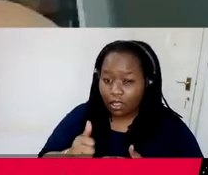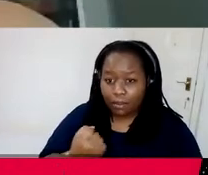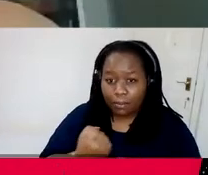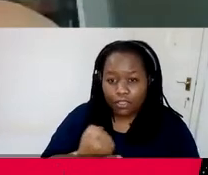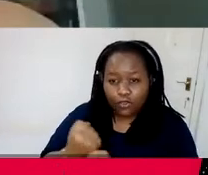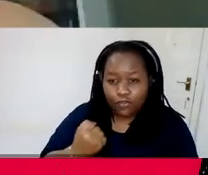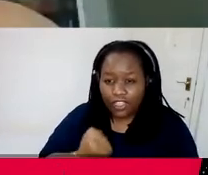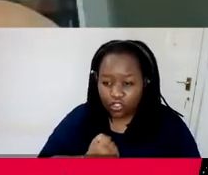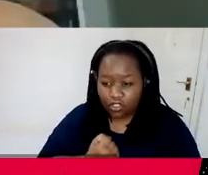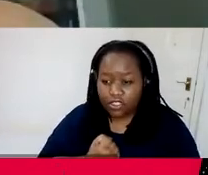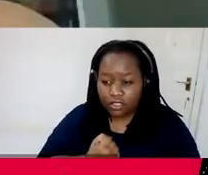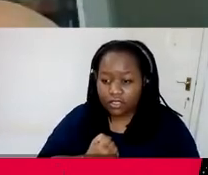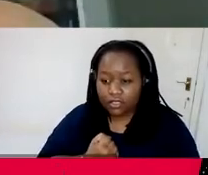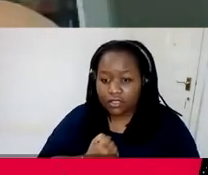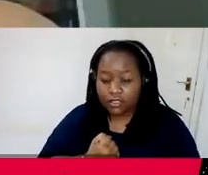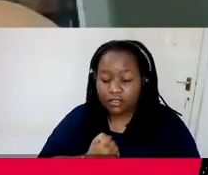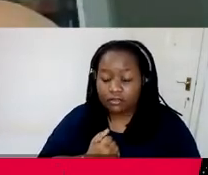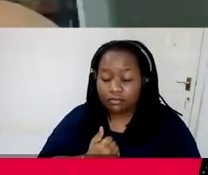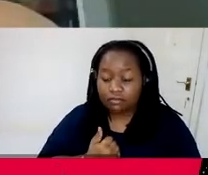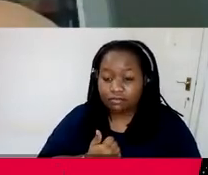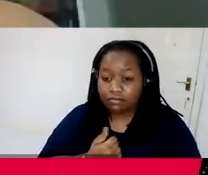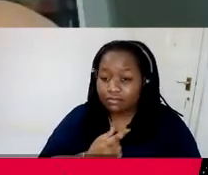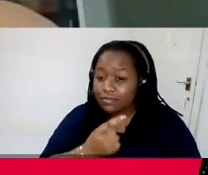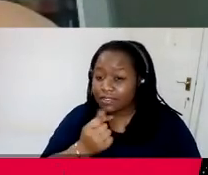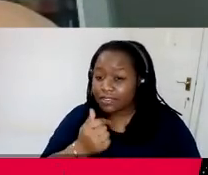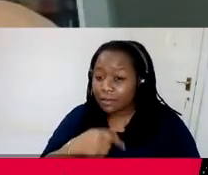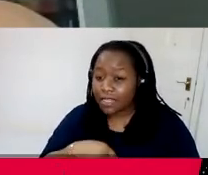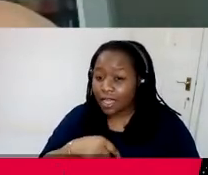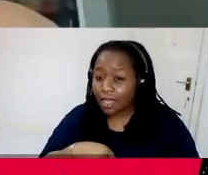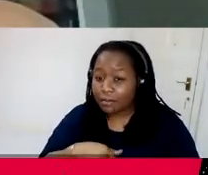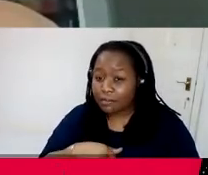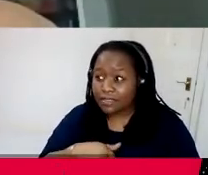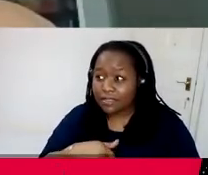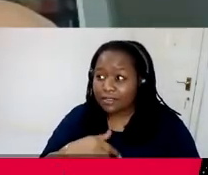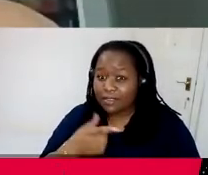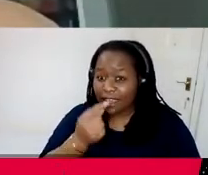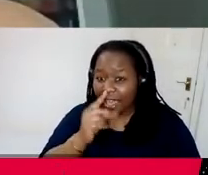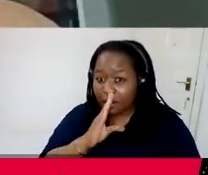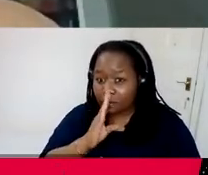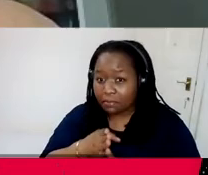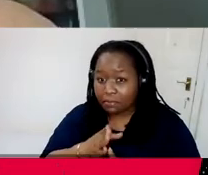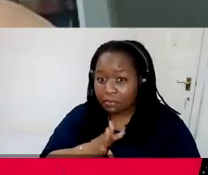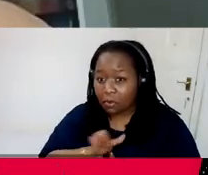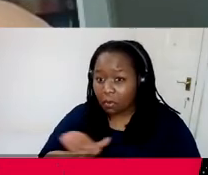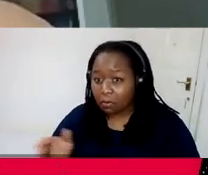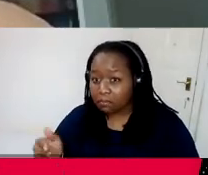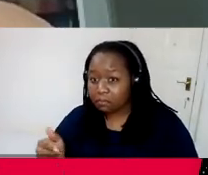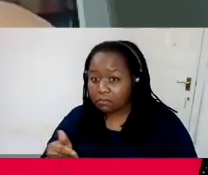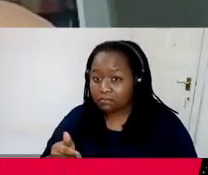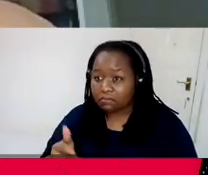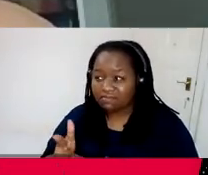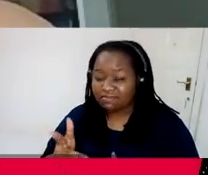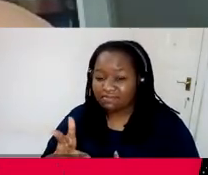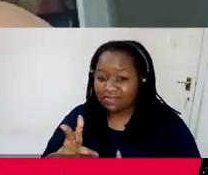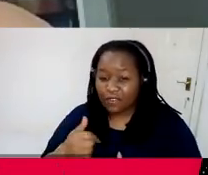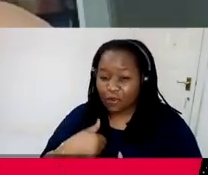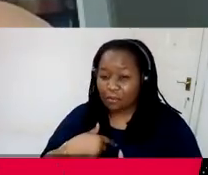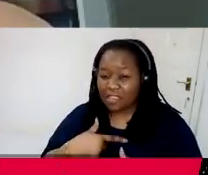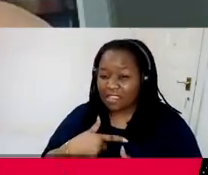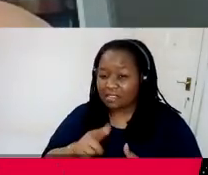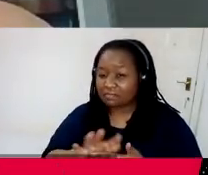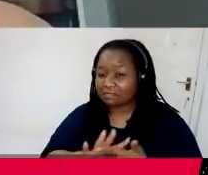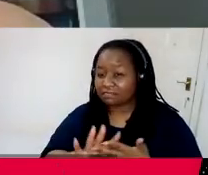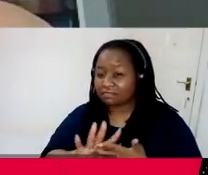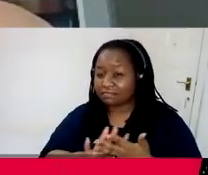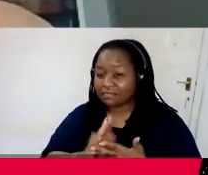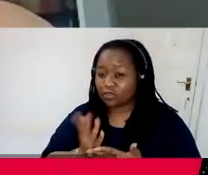smokes and mirrors about whether or not they knew that this was where their technology and their equipment was ending up. But those are also really